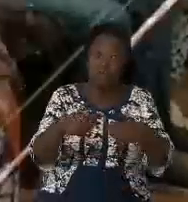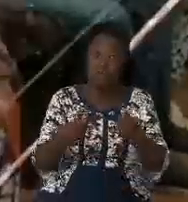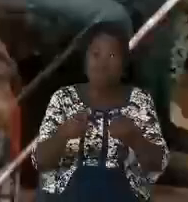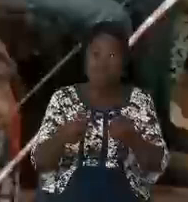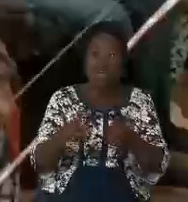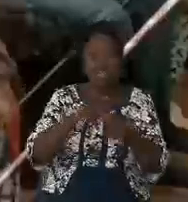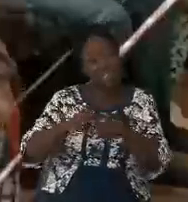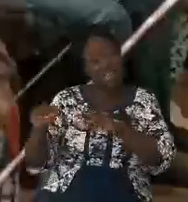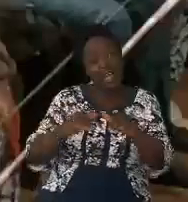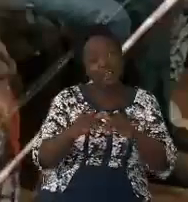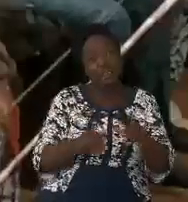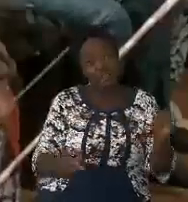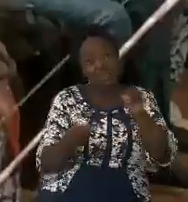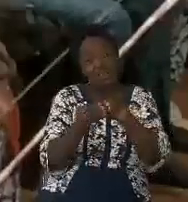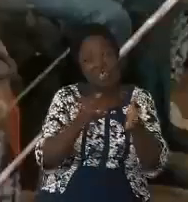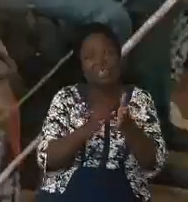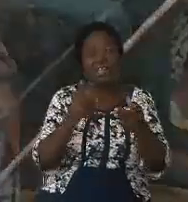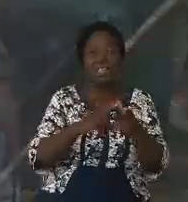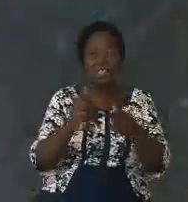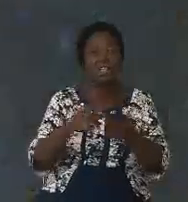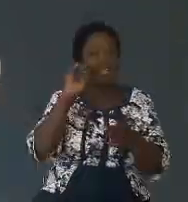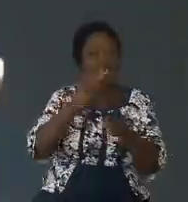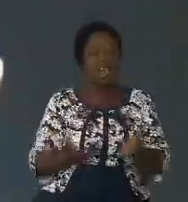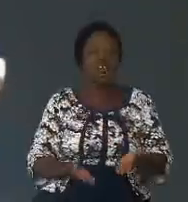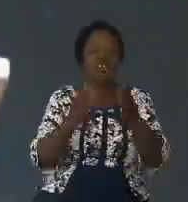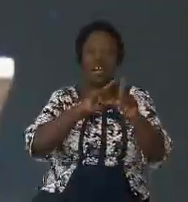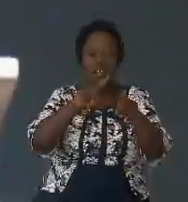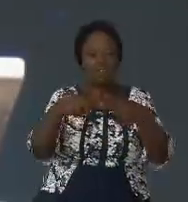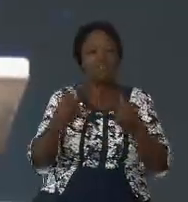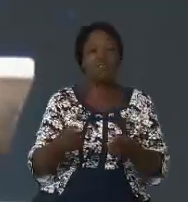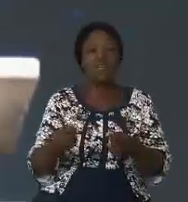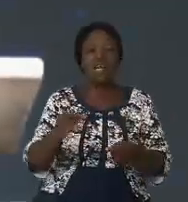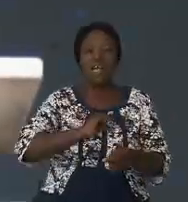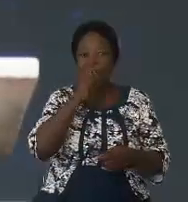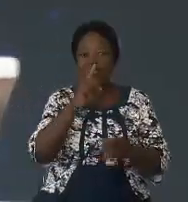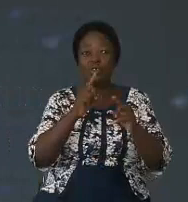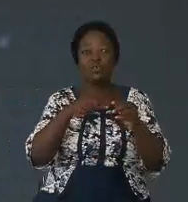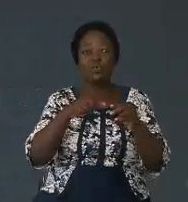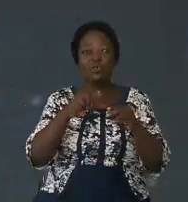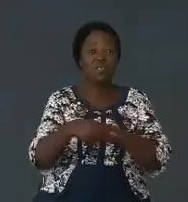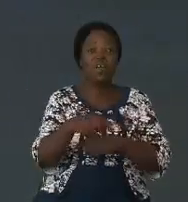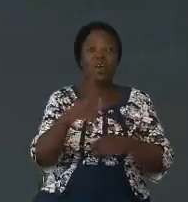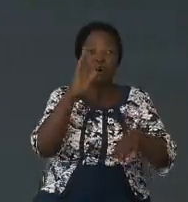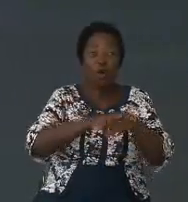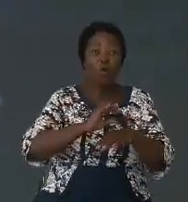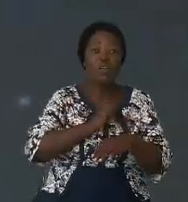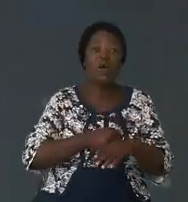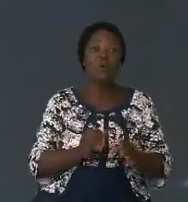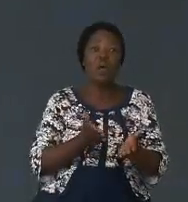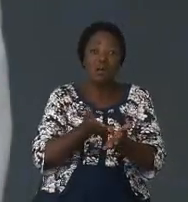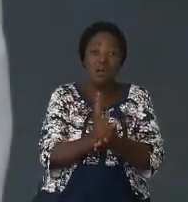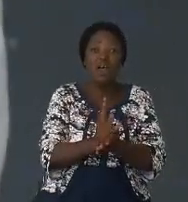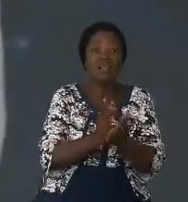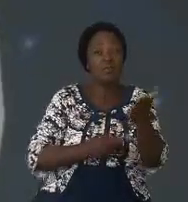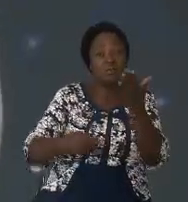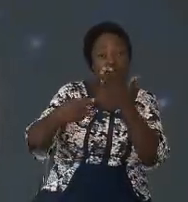arise, intention, and then the action. He arose and he came. I'm talking to you today on